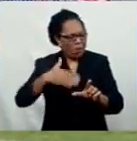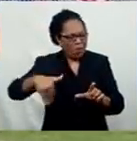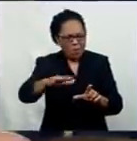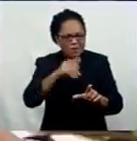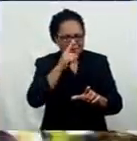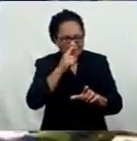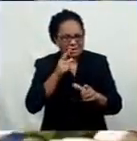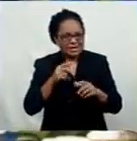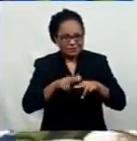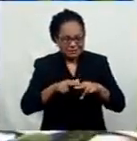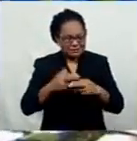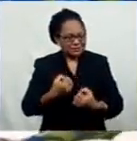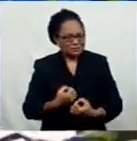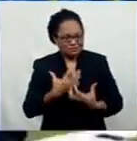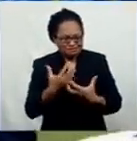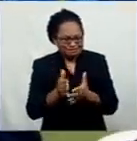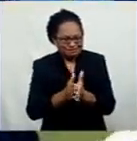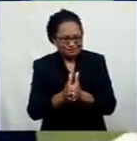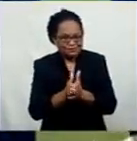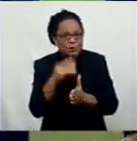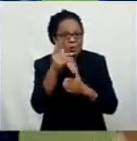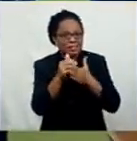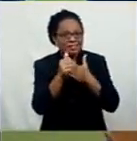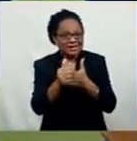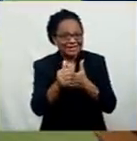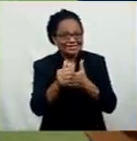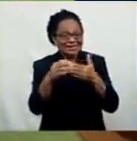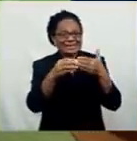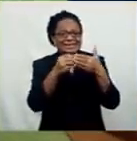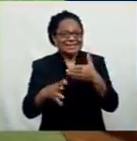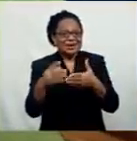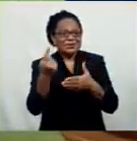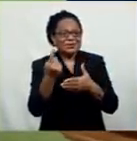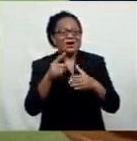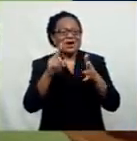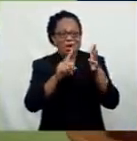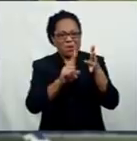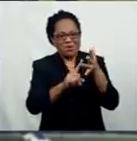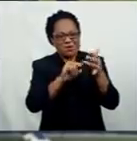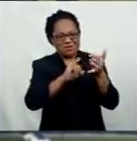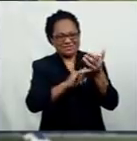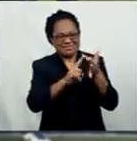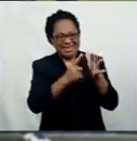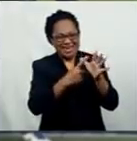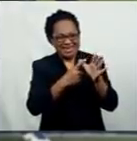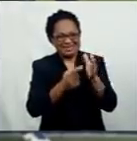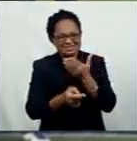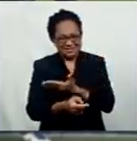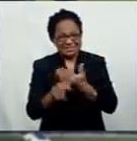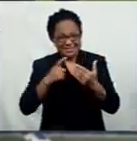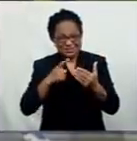players. And the man who led them is thankful they did something which pushed these Olympians.